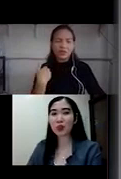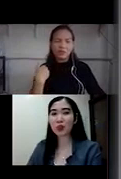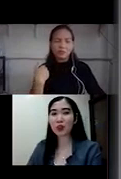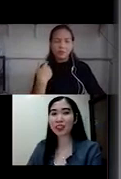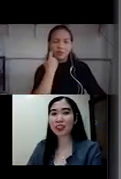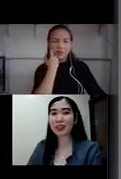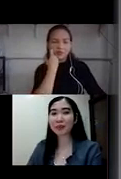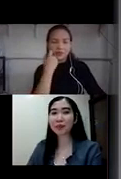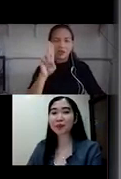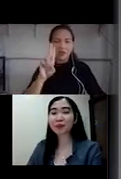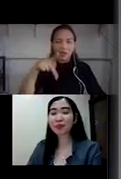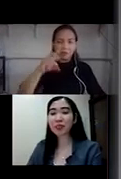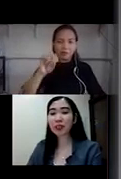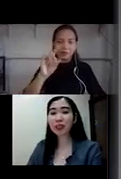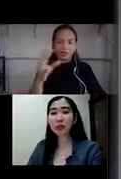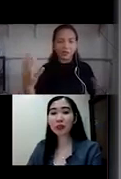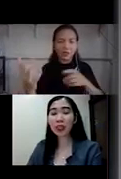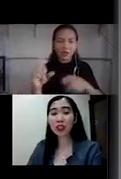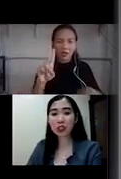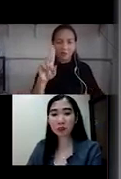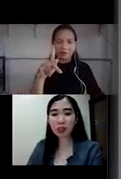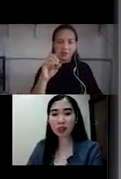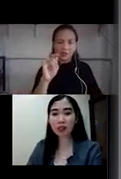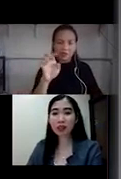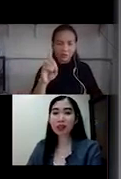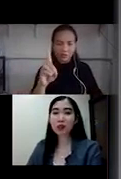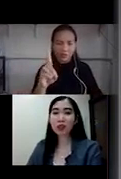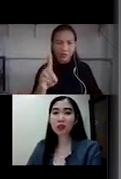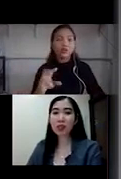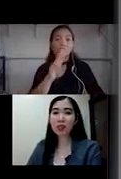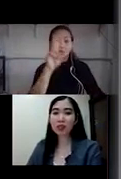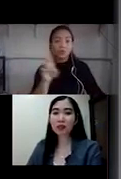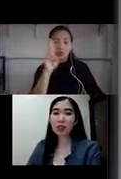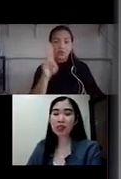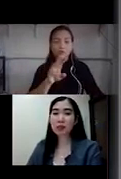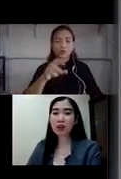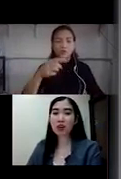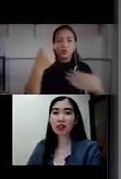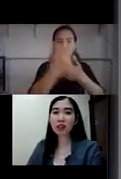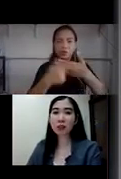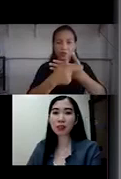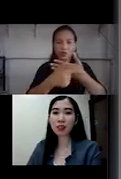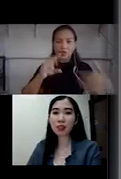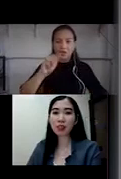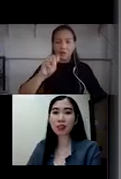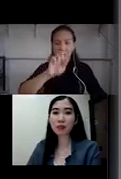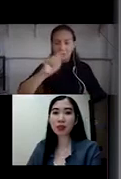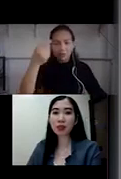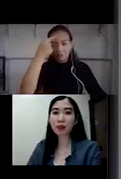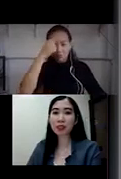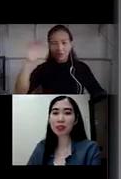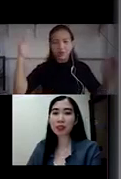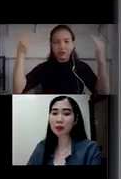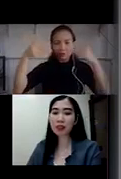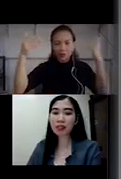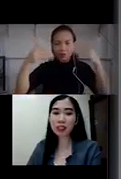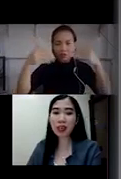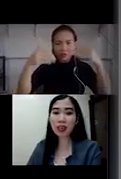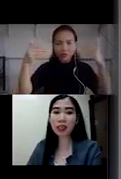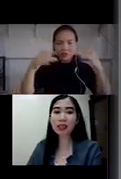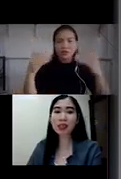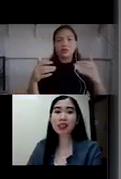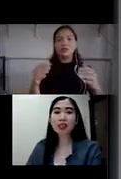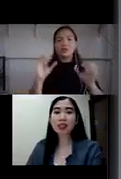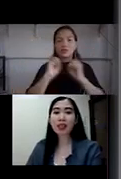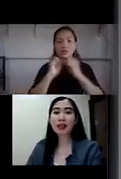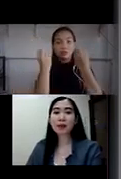na yung kulay niya. And we can use Meet, Google Meet, para sa mga online meetings, sa mga seminar din